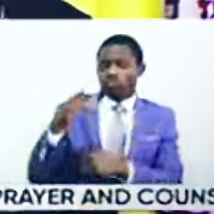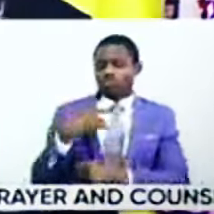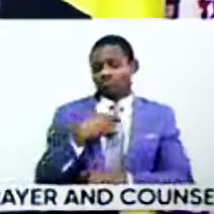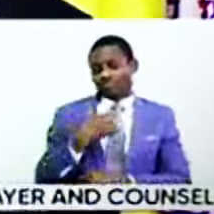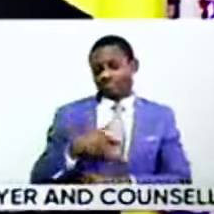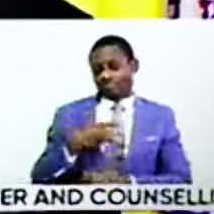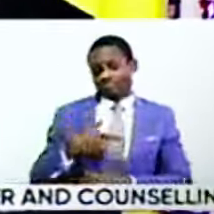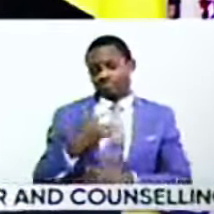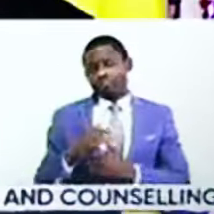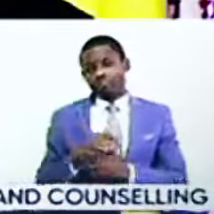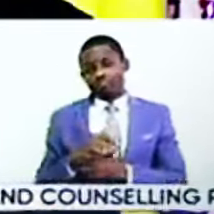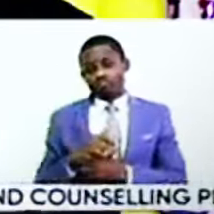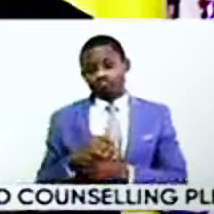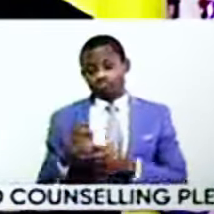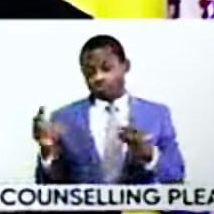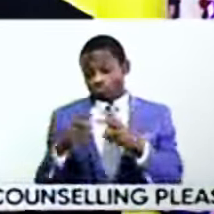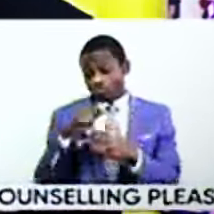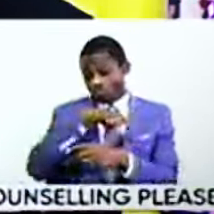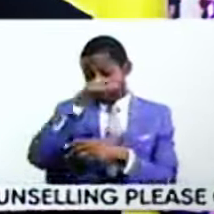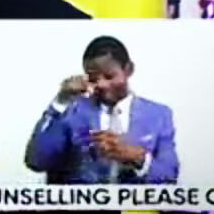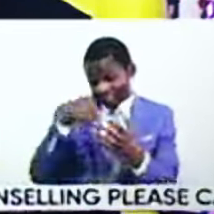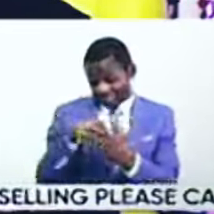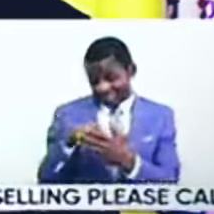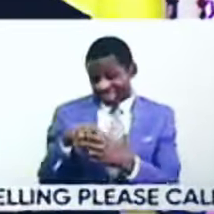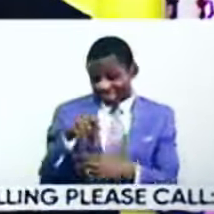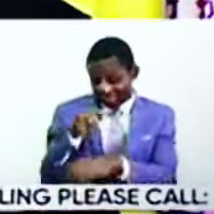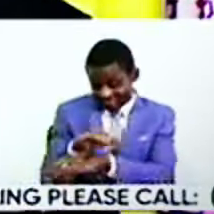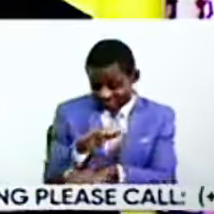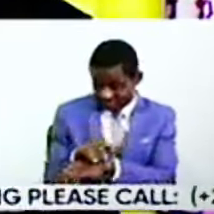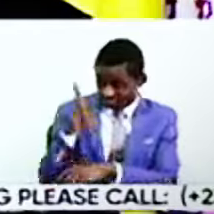So this evening I want to encourage you. For the